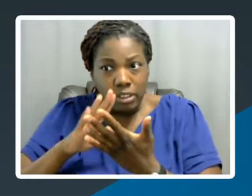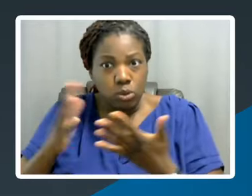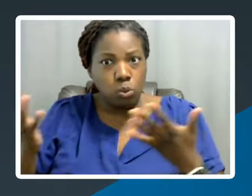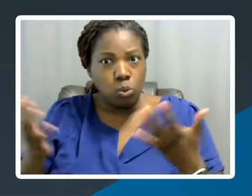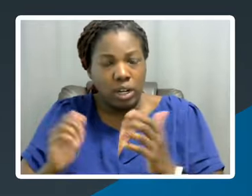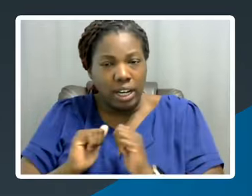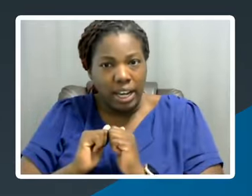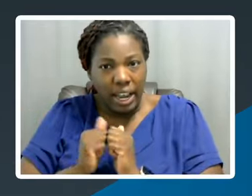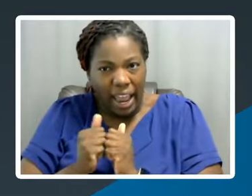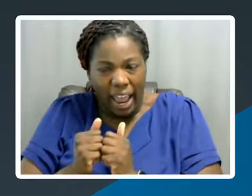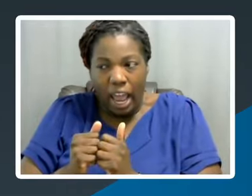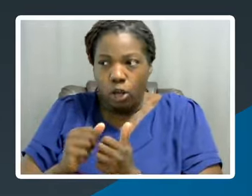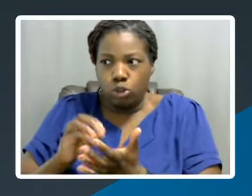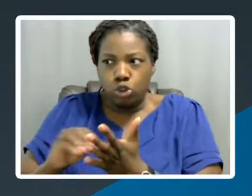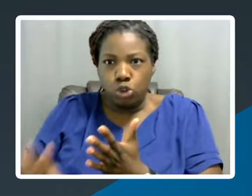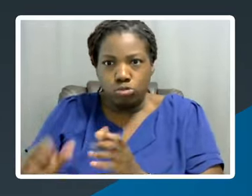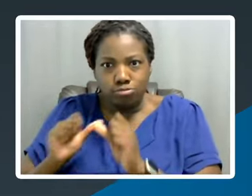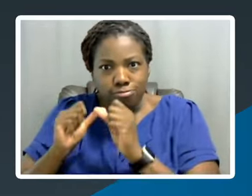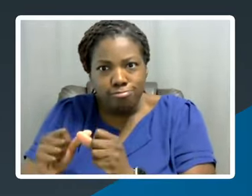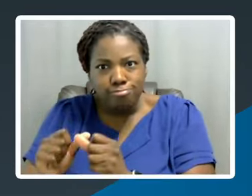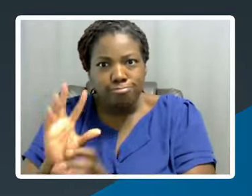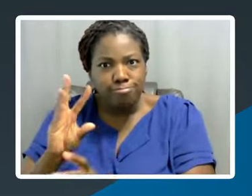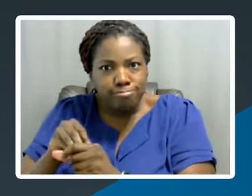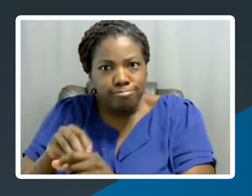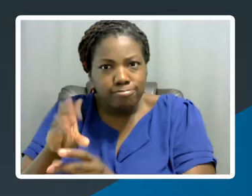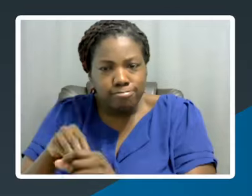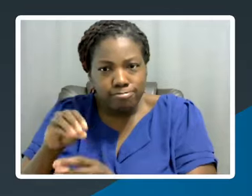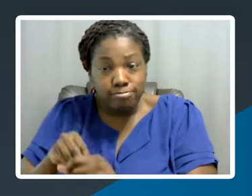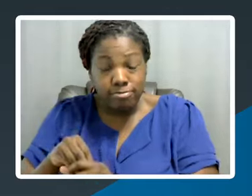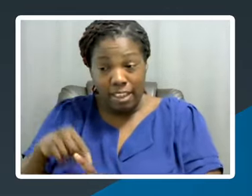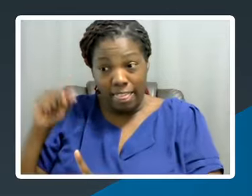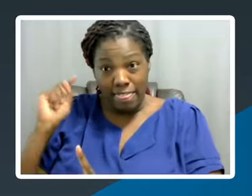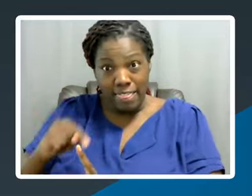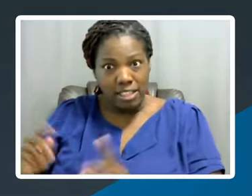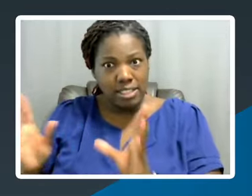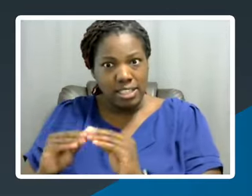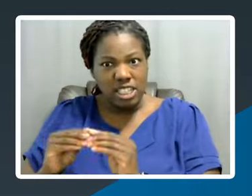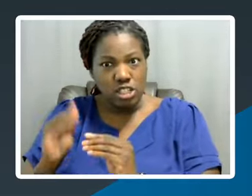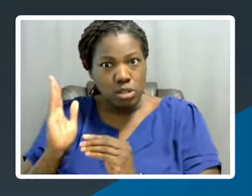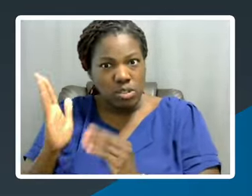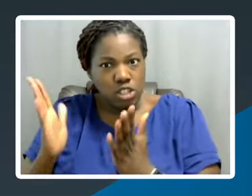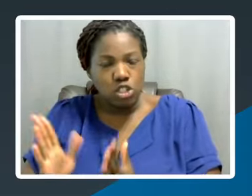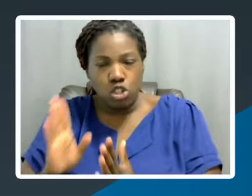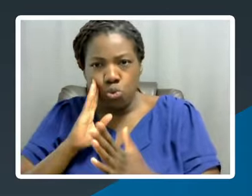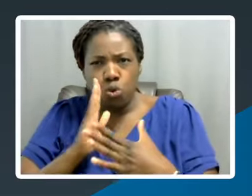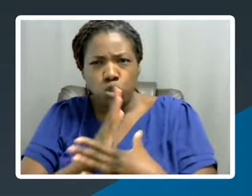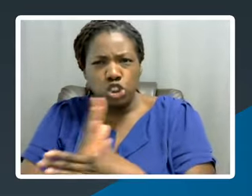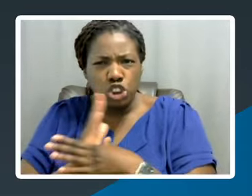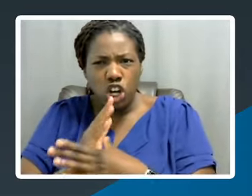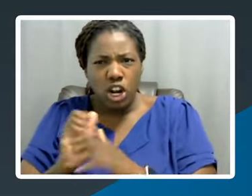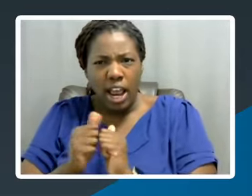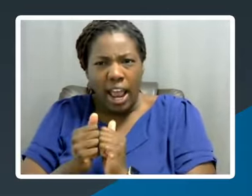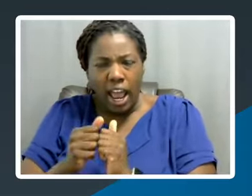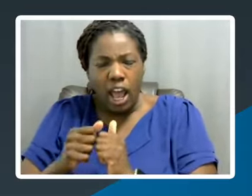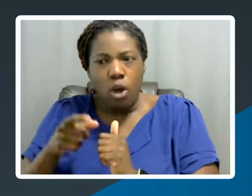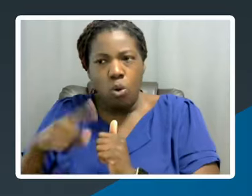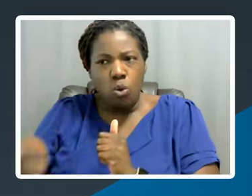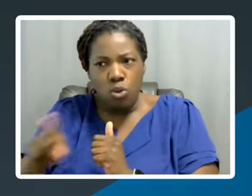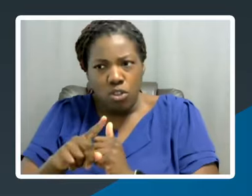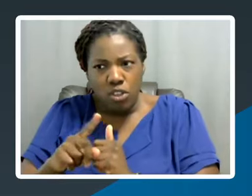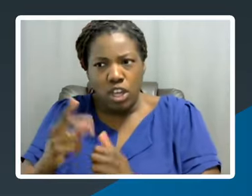students engaged. And so through these sessions, our presenters will share ways in which they've used field trips or virtual